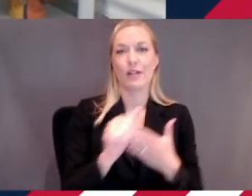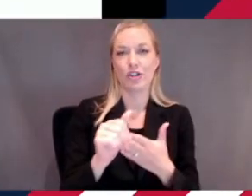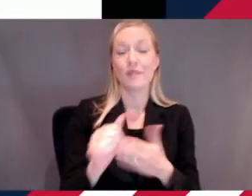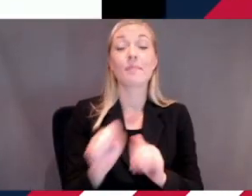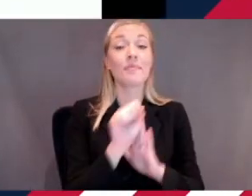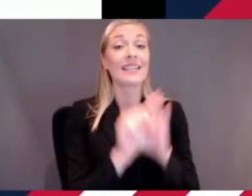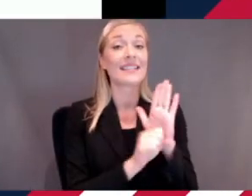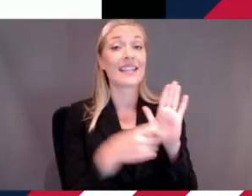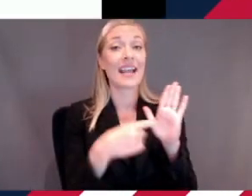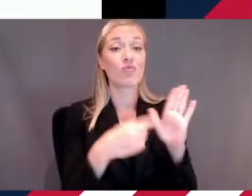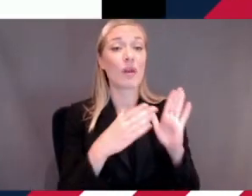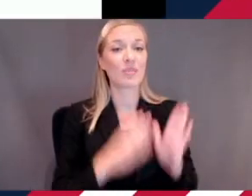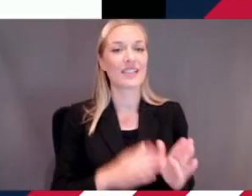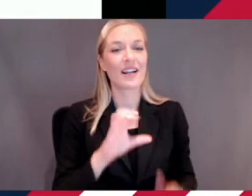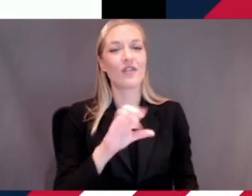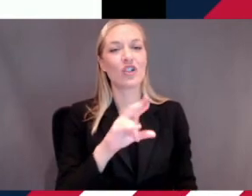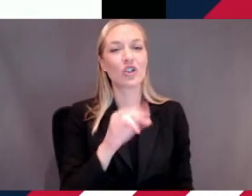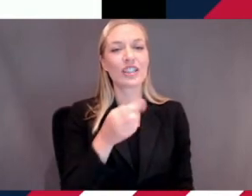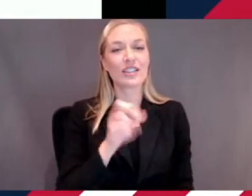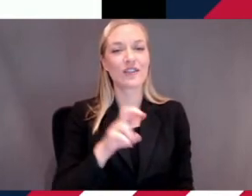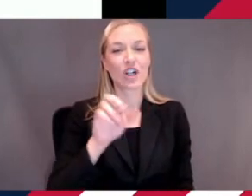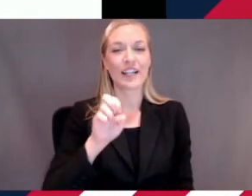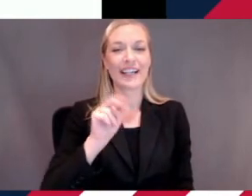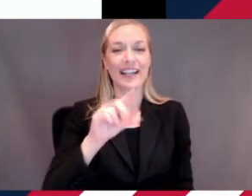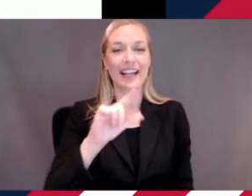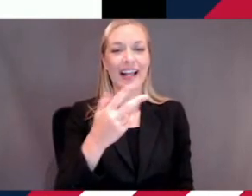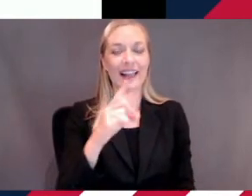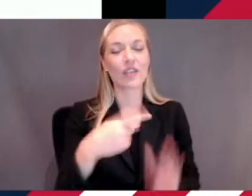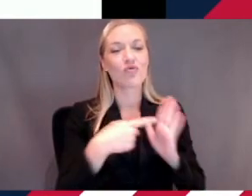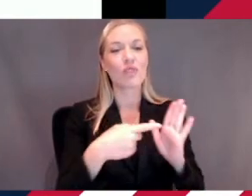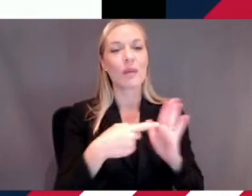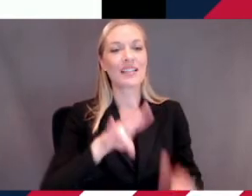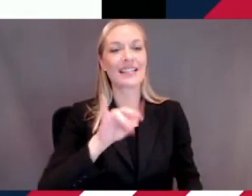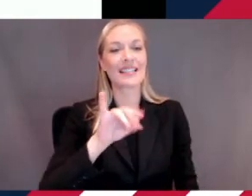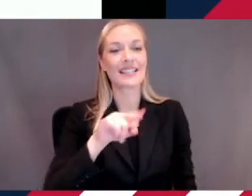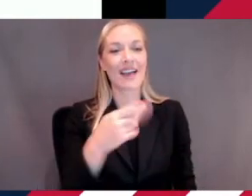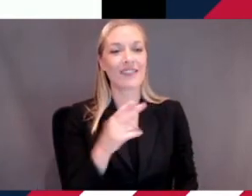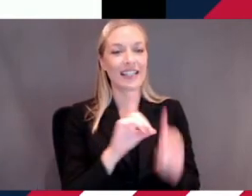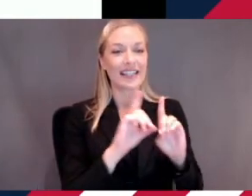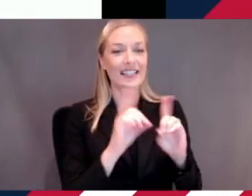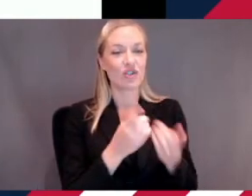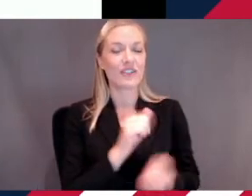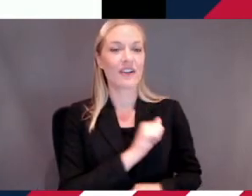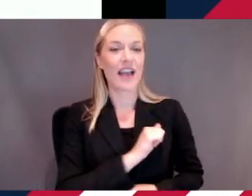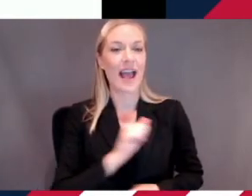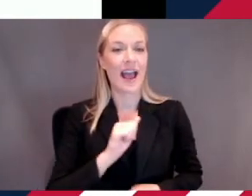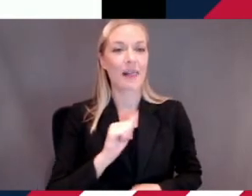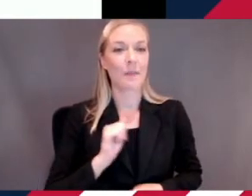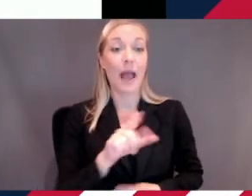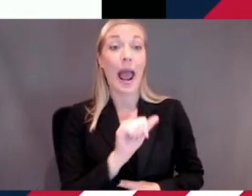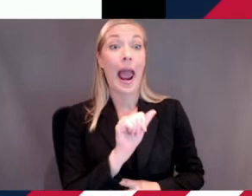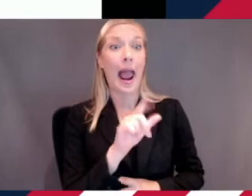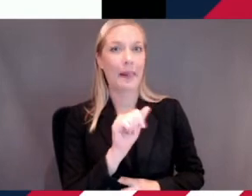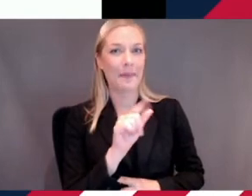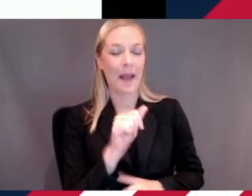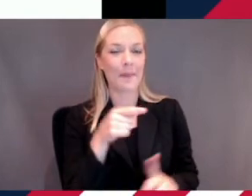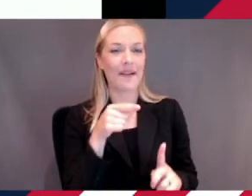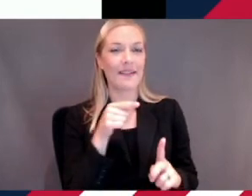England represents the 70th District in the Alabama House of Representatives and is the chair of the Alabama Democratic